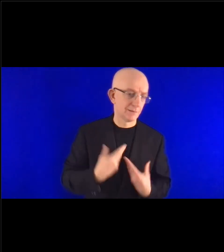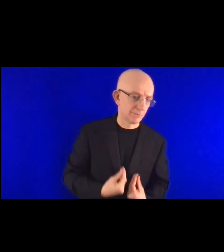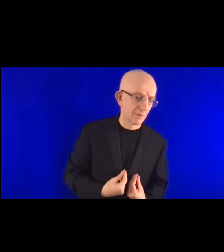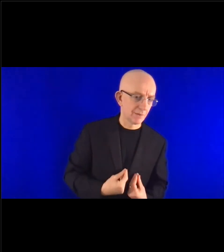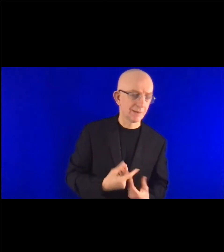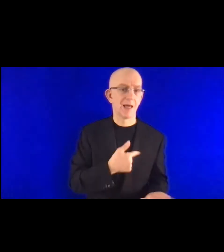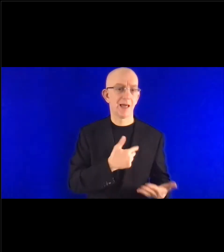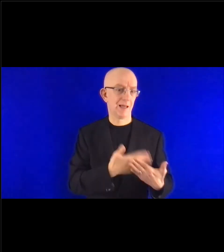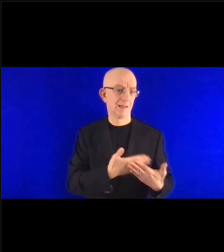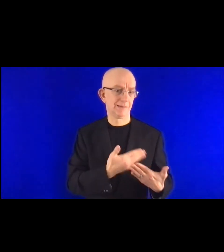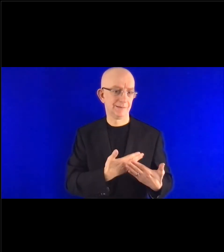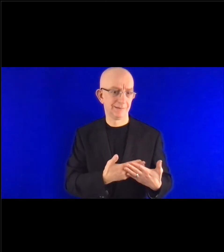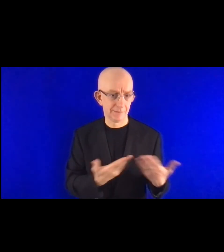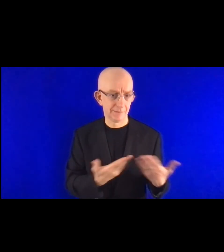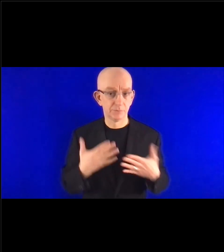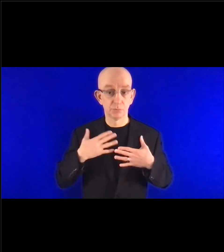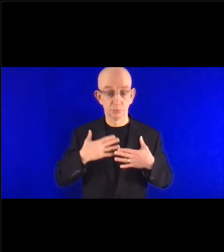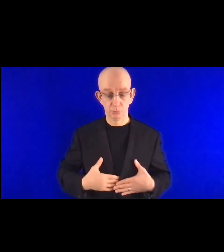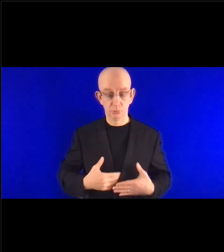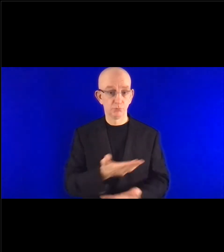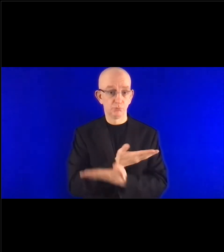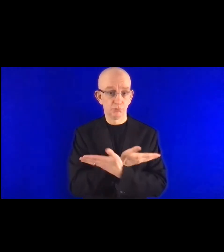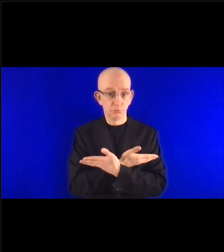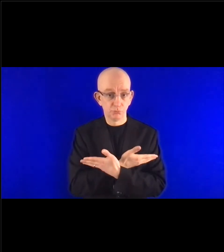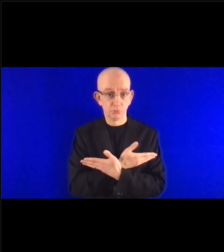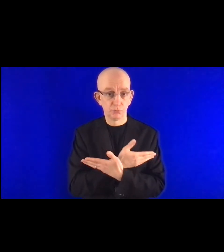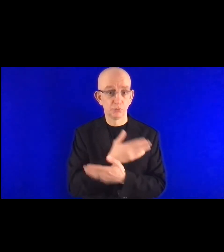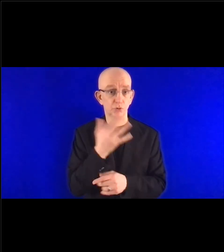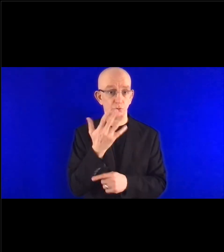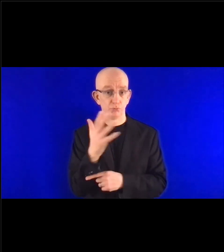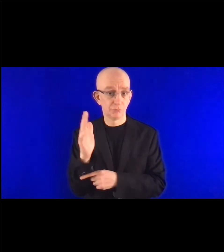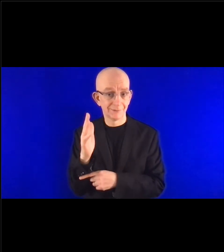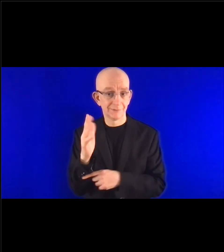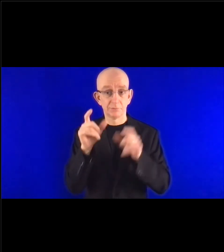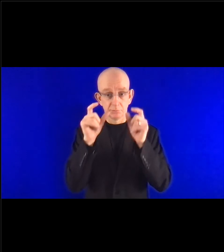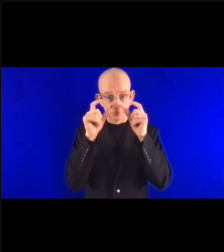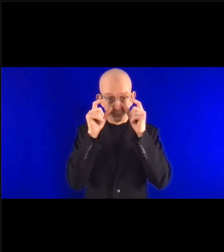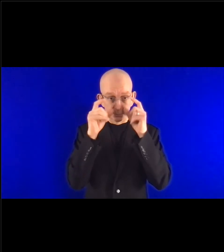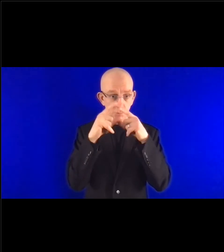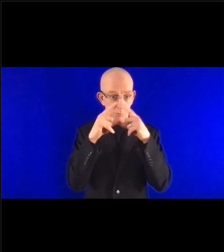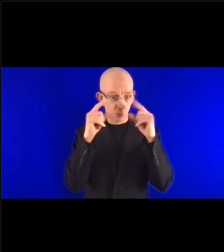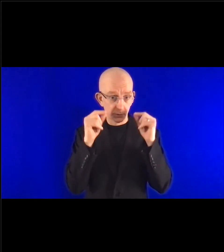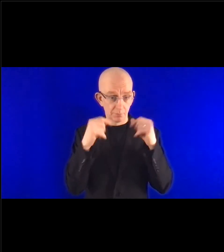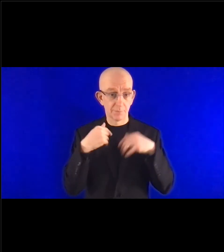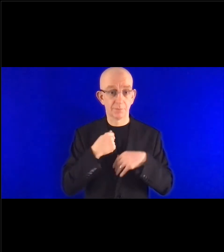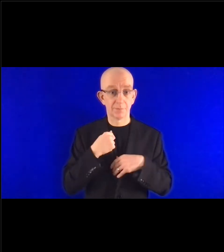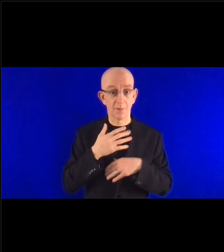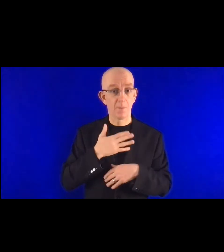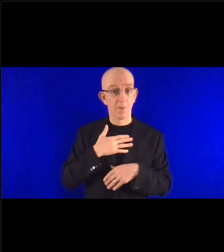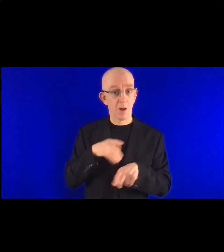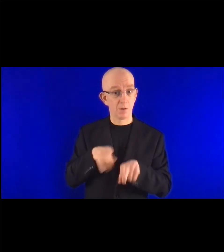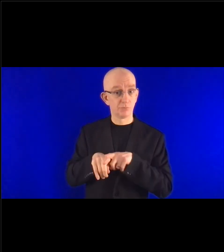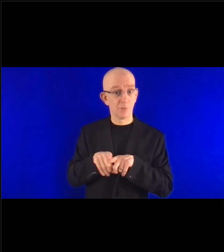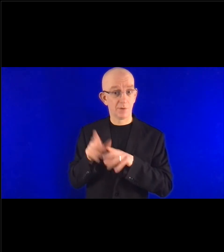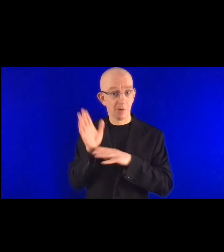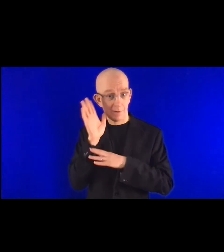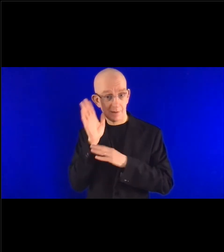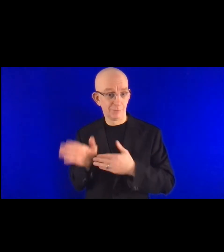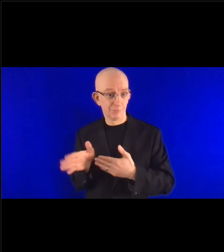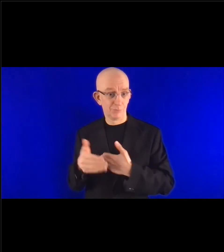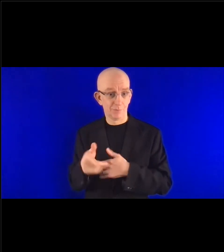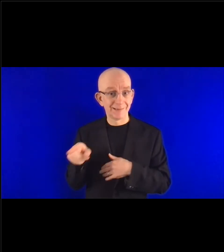house. I wrote something and I would like to share it with all of you. During the past 2 years, immunocompromised